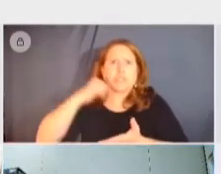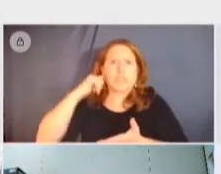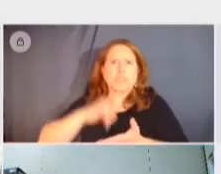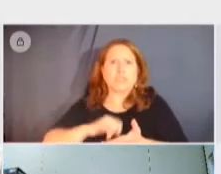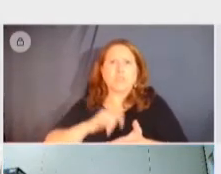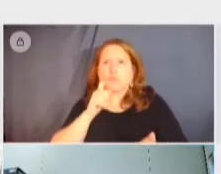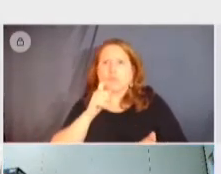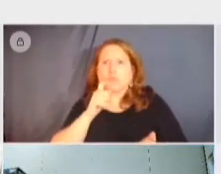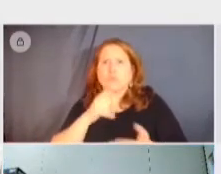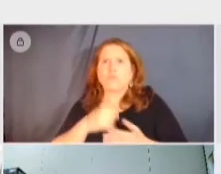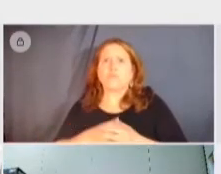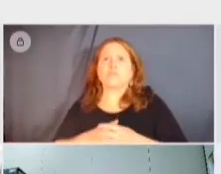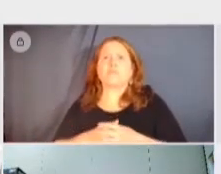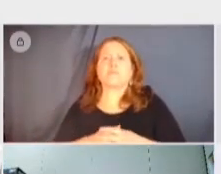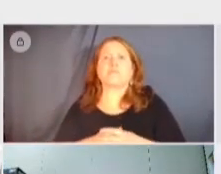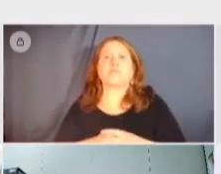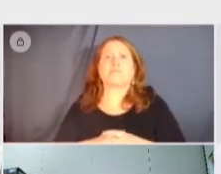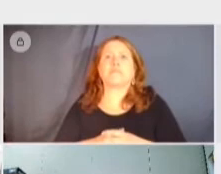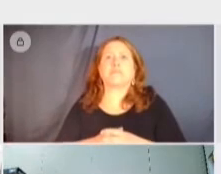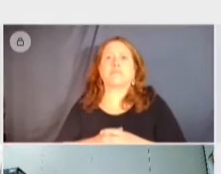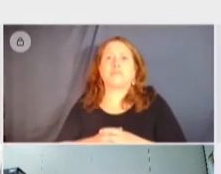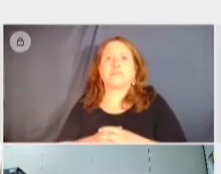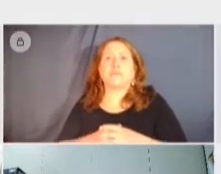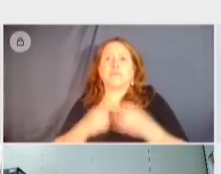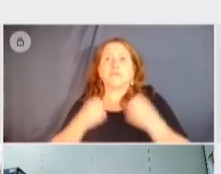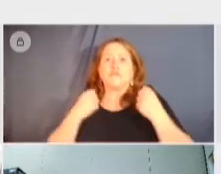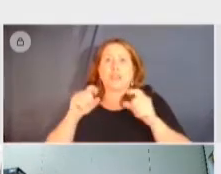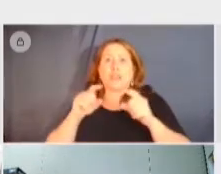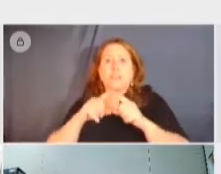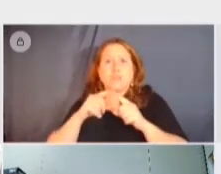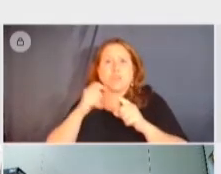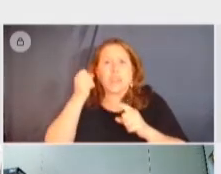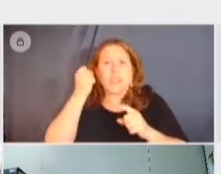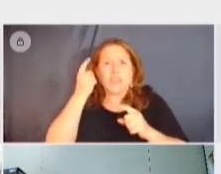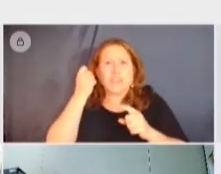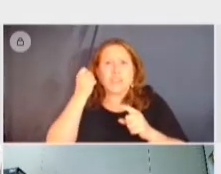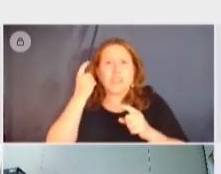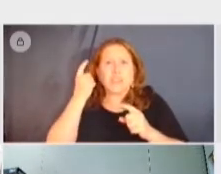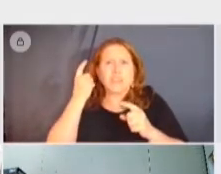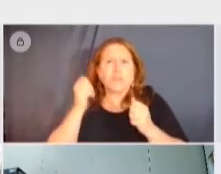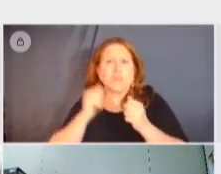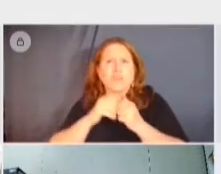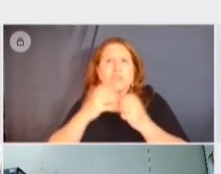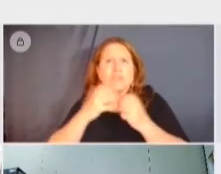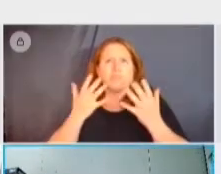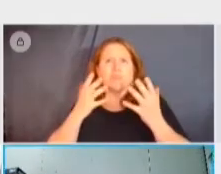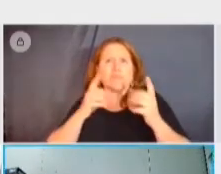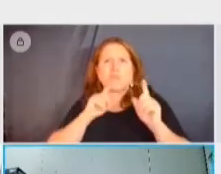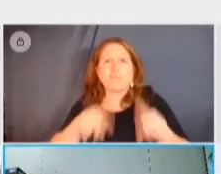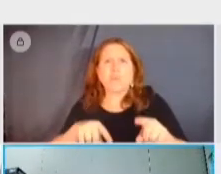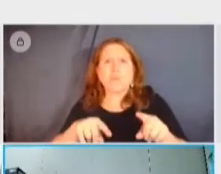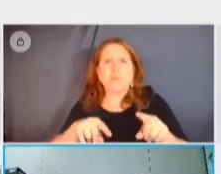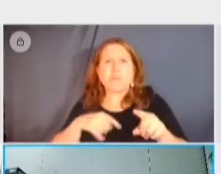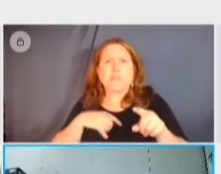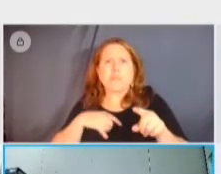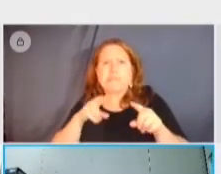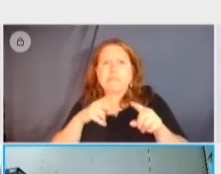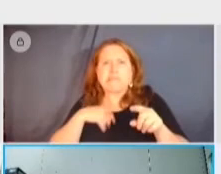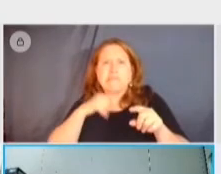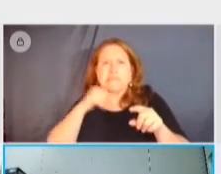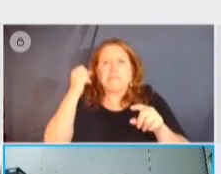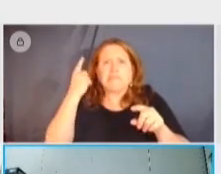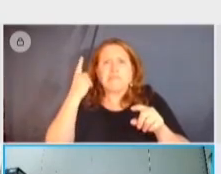I'm just trying to understand the status of that particular requirement. Right. So last year, when we had the